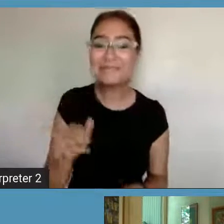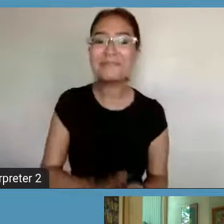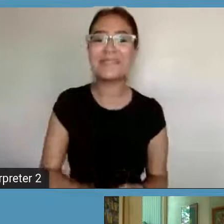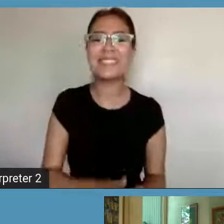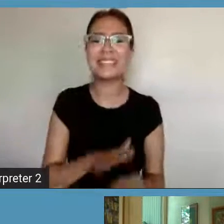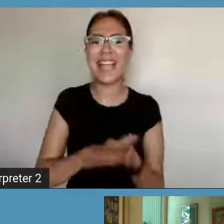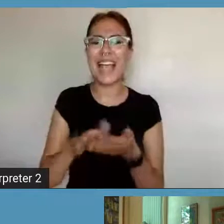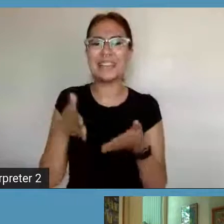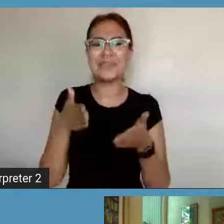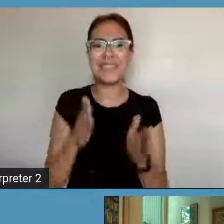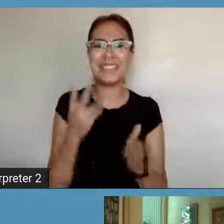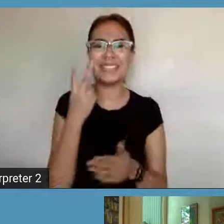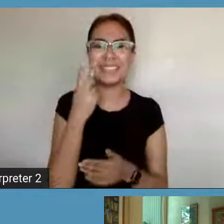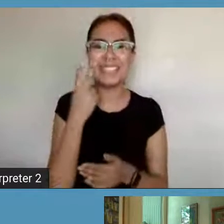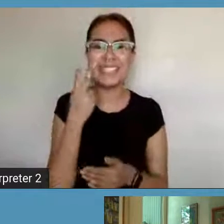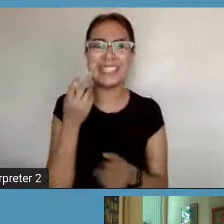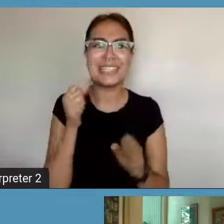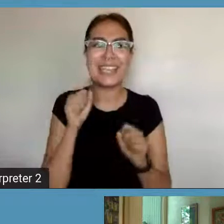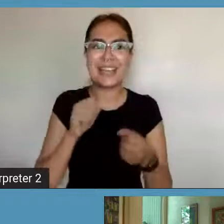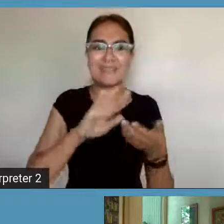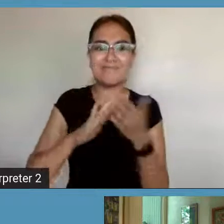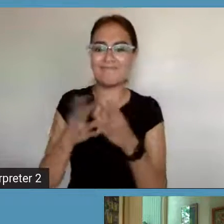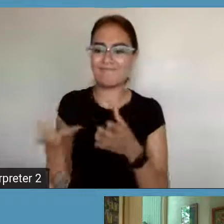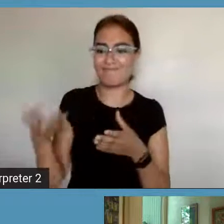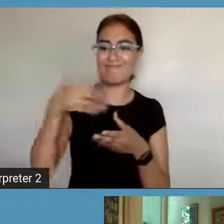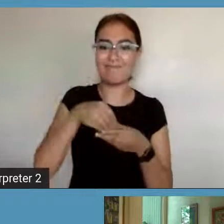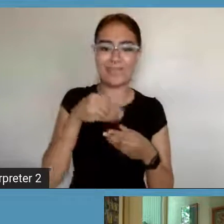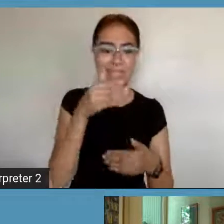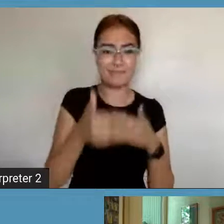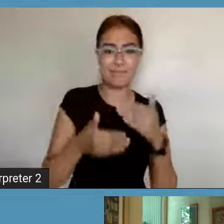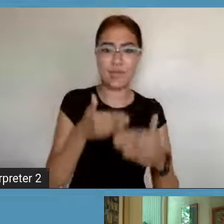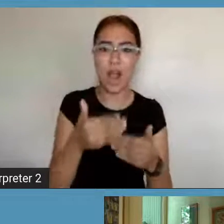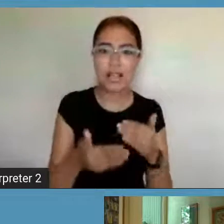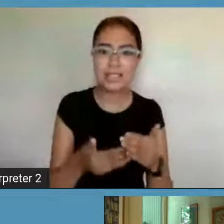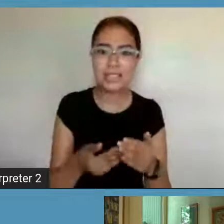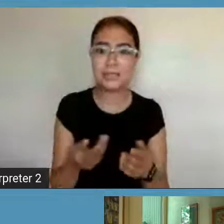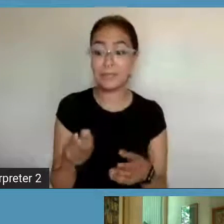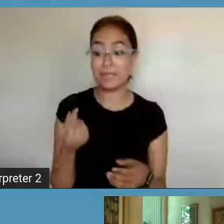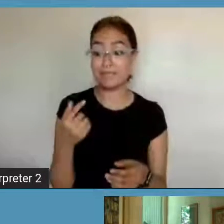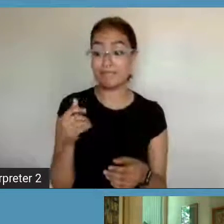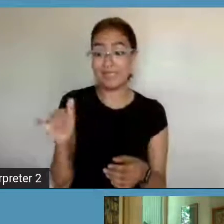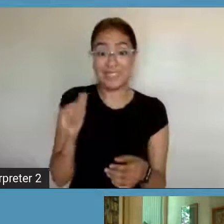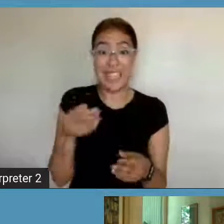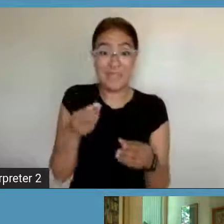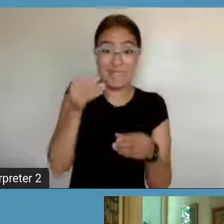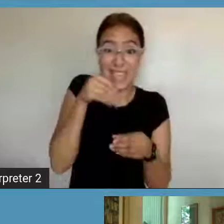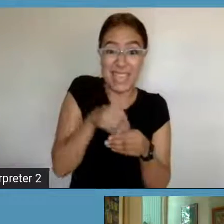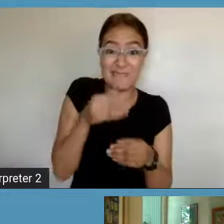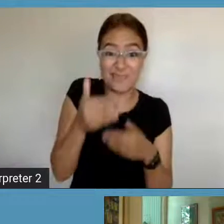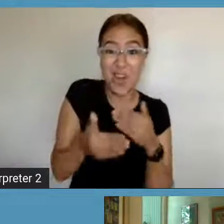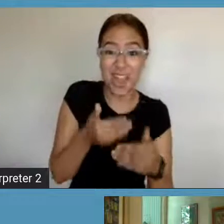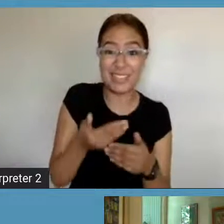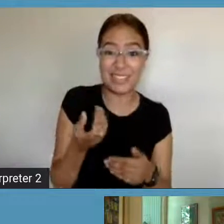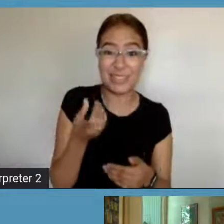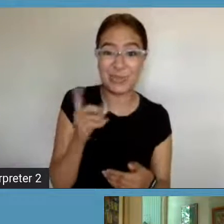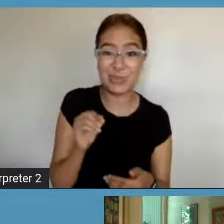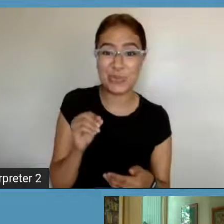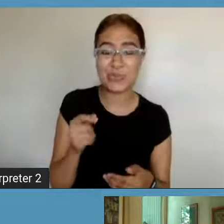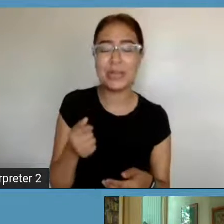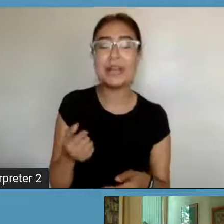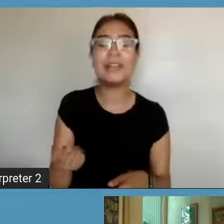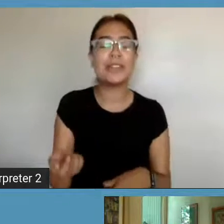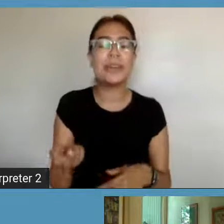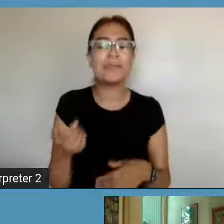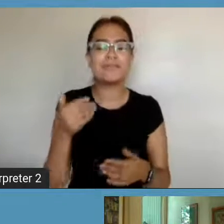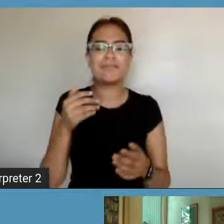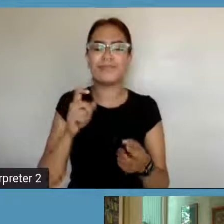you can involve the community in the process and be in the process as you do it. You know, it Absolutely. Sounds like it's evolving over time, and